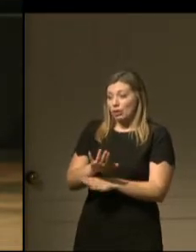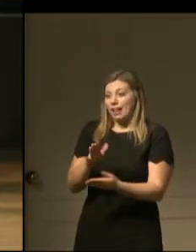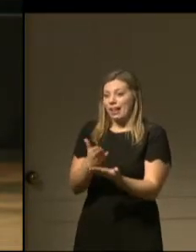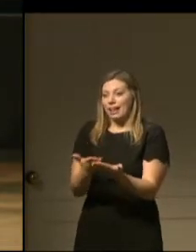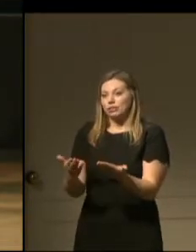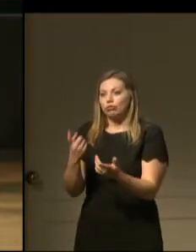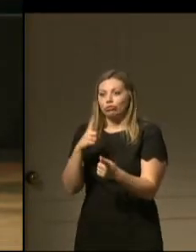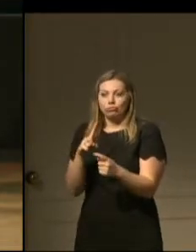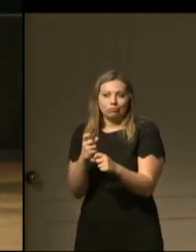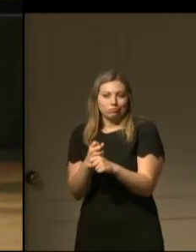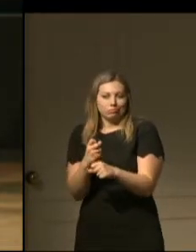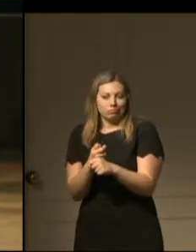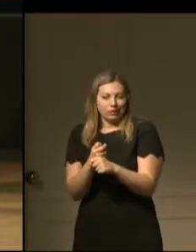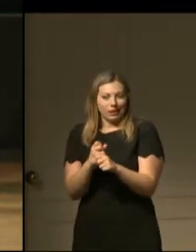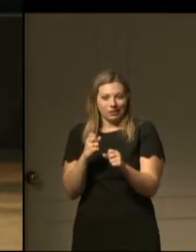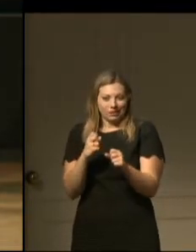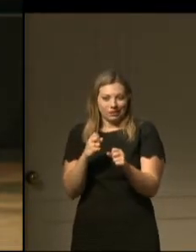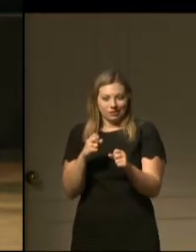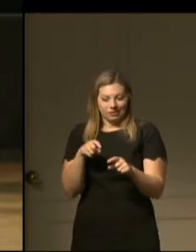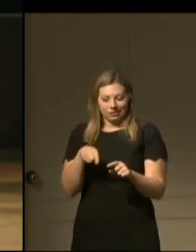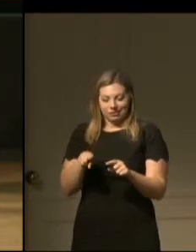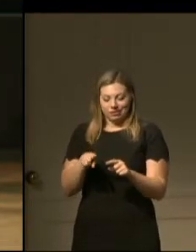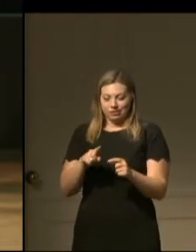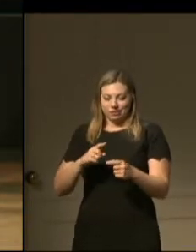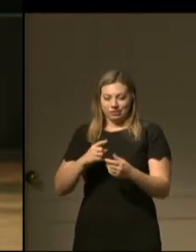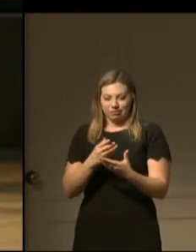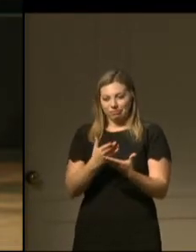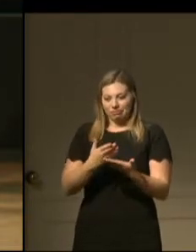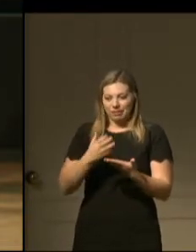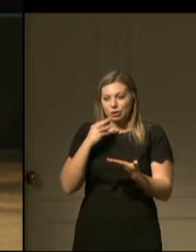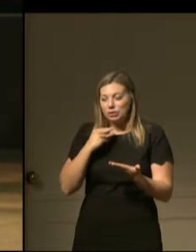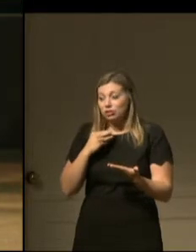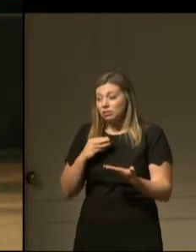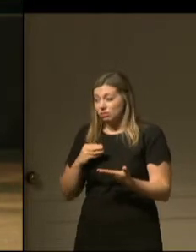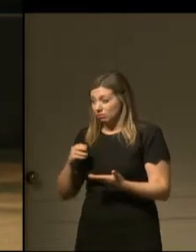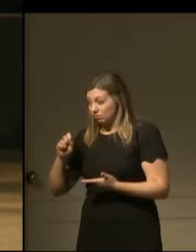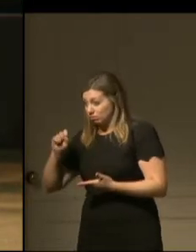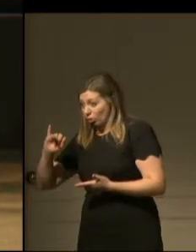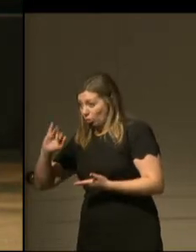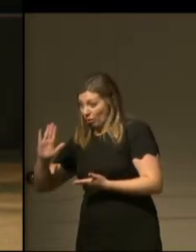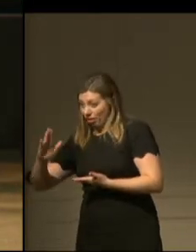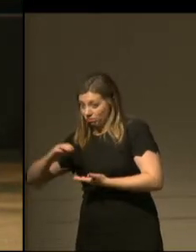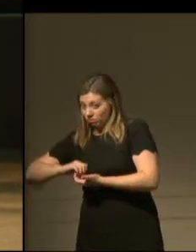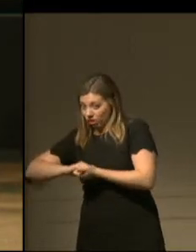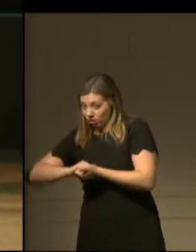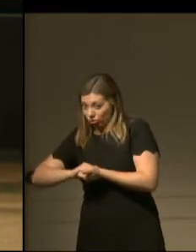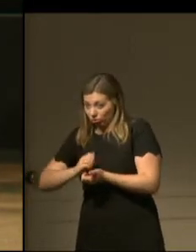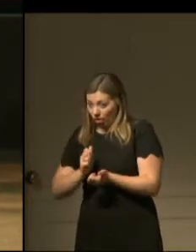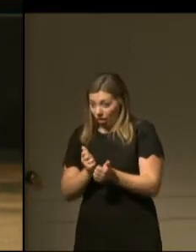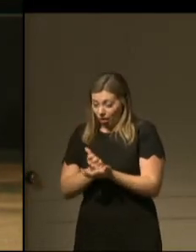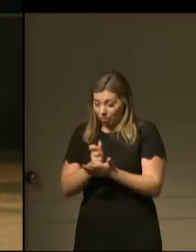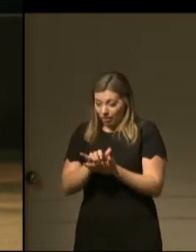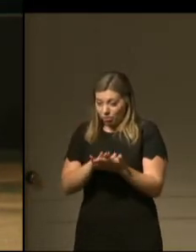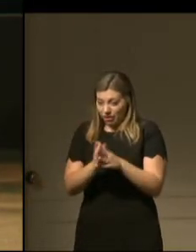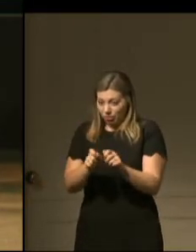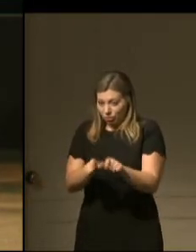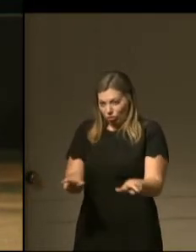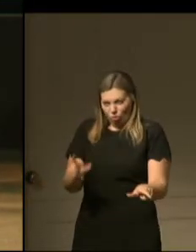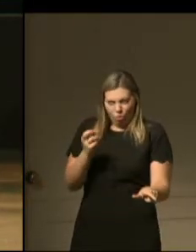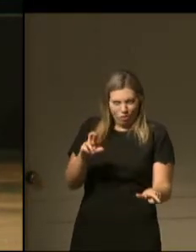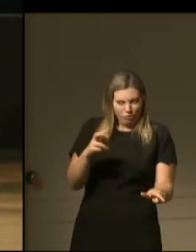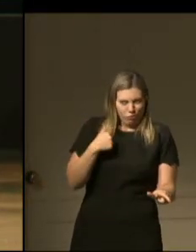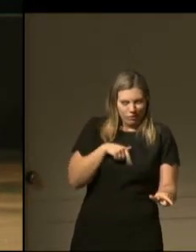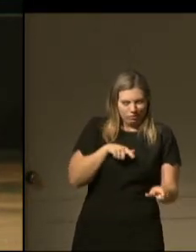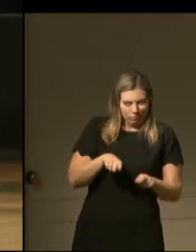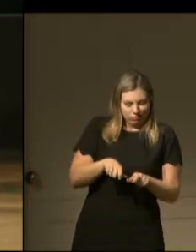experiences. Is the Smithsonian going to partner with us or with them to try and get those distributed, or are we just doing it on our own for